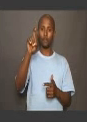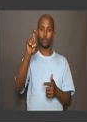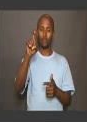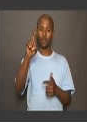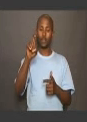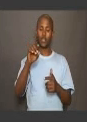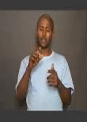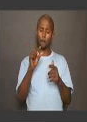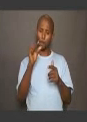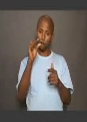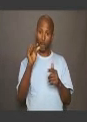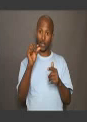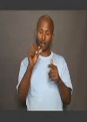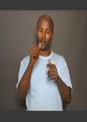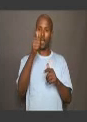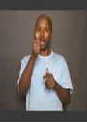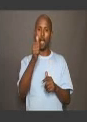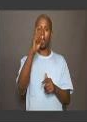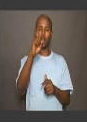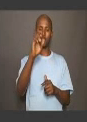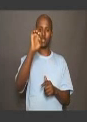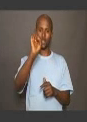the minor axis.